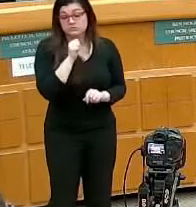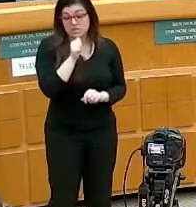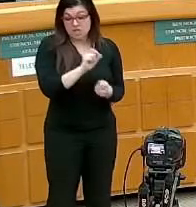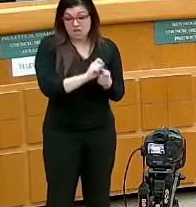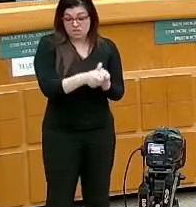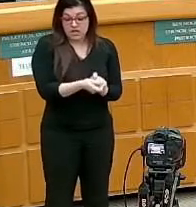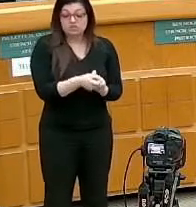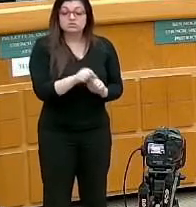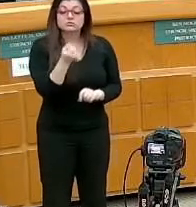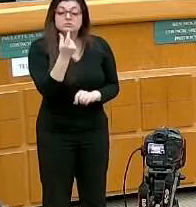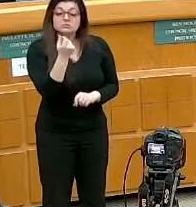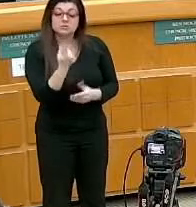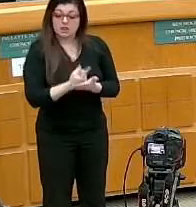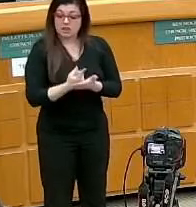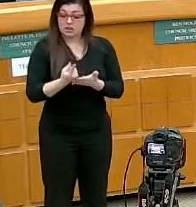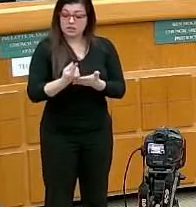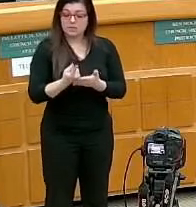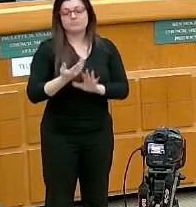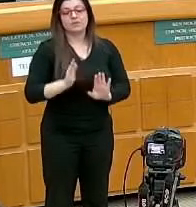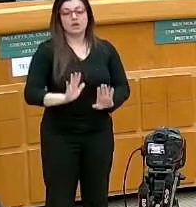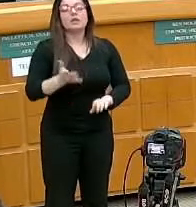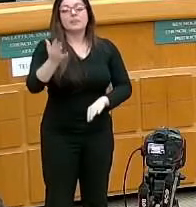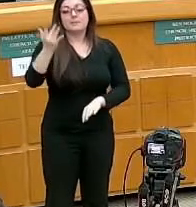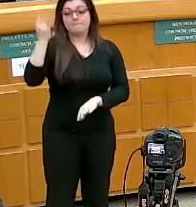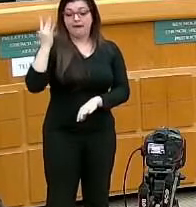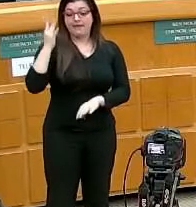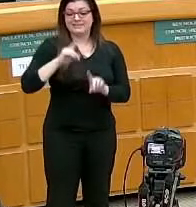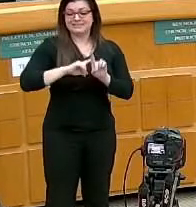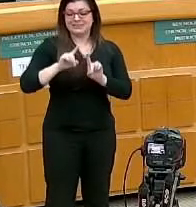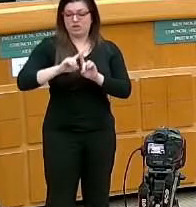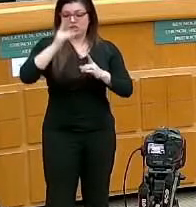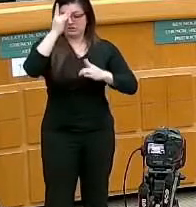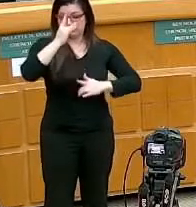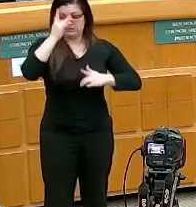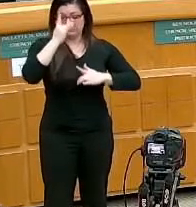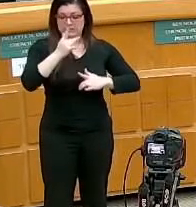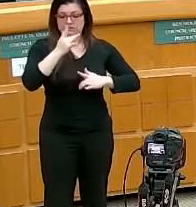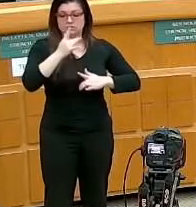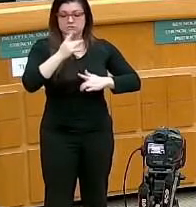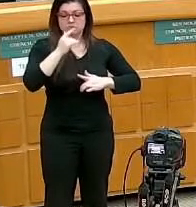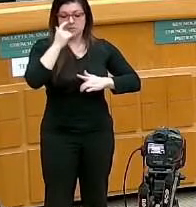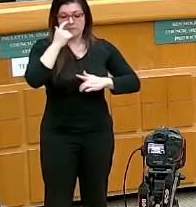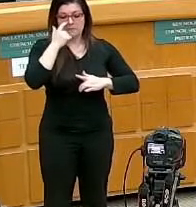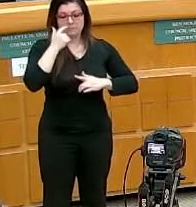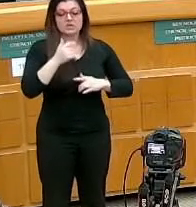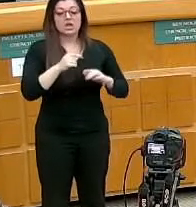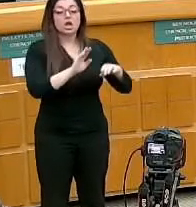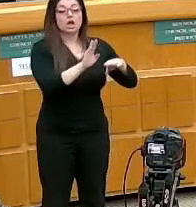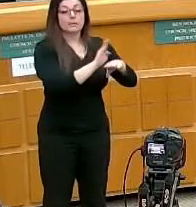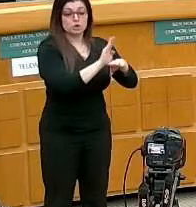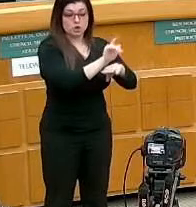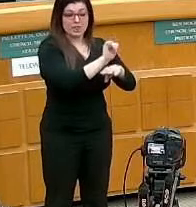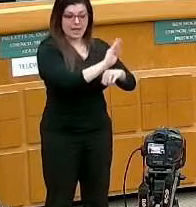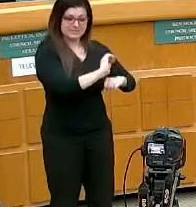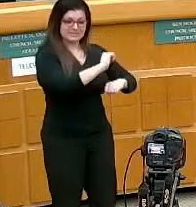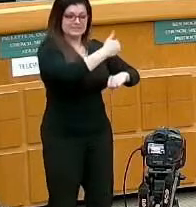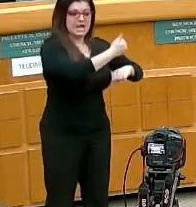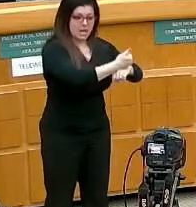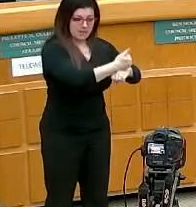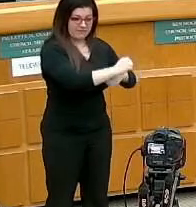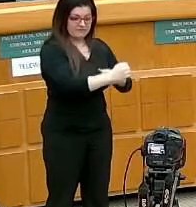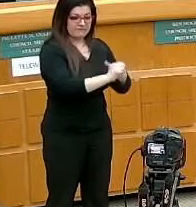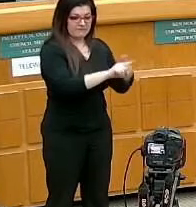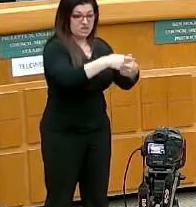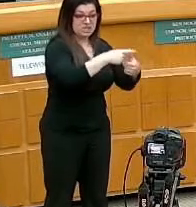in the past with different diseases is that the commercial labs come online first, and then public health labs augment the commercial